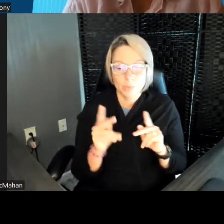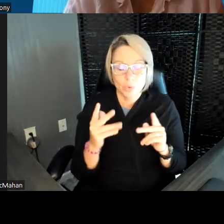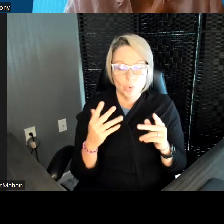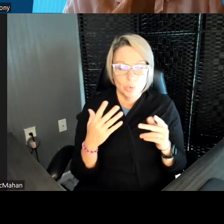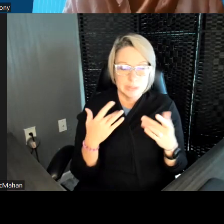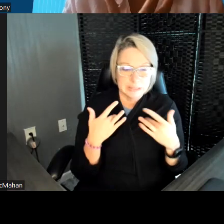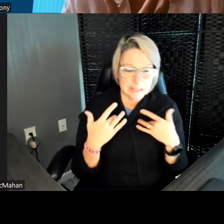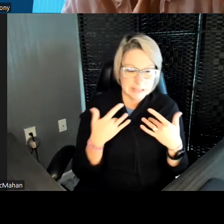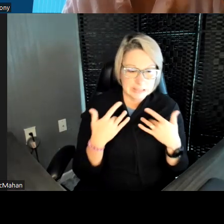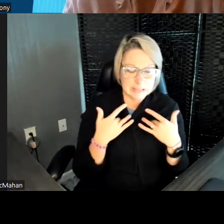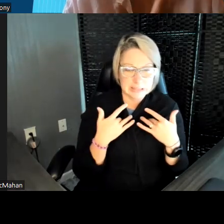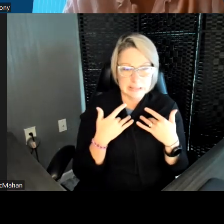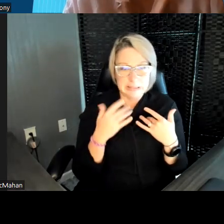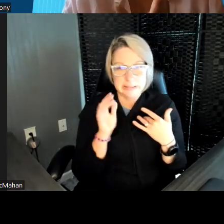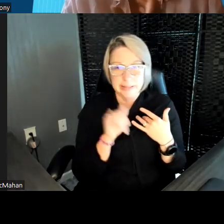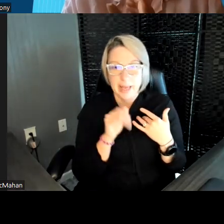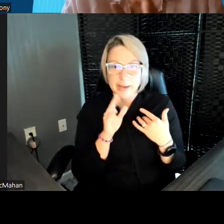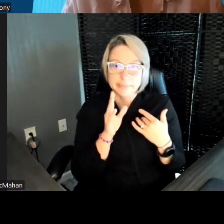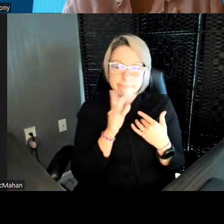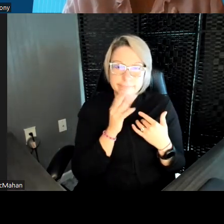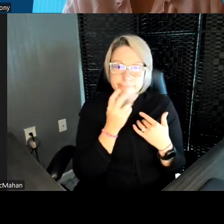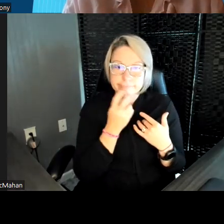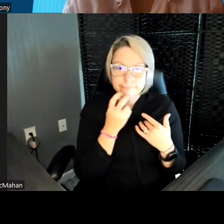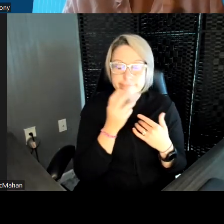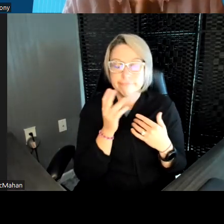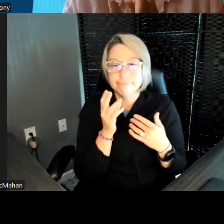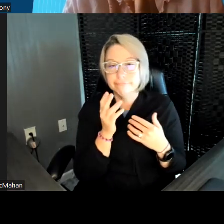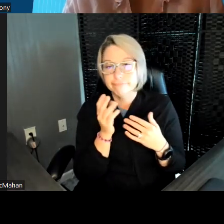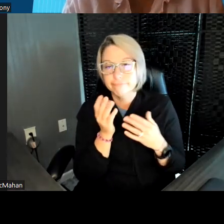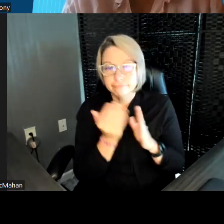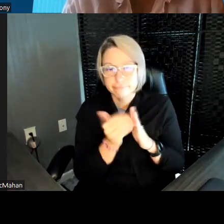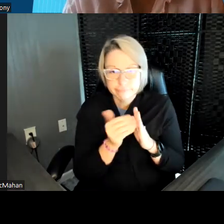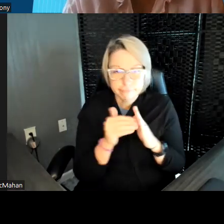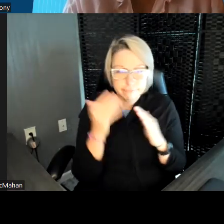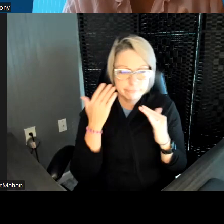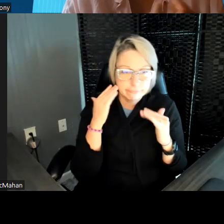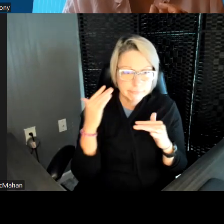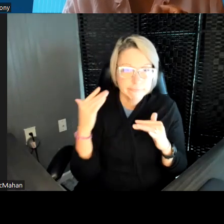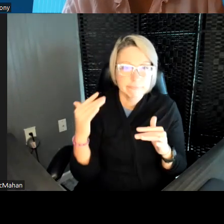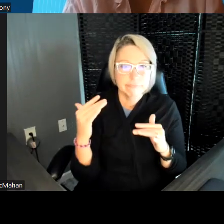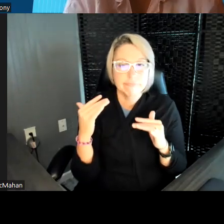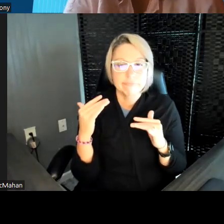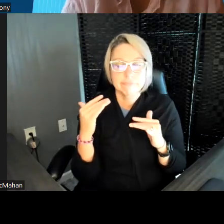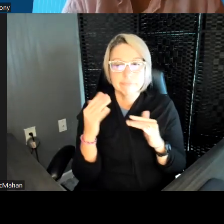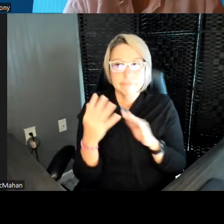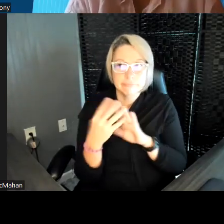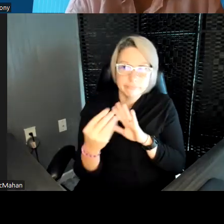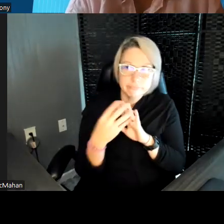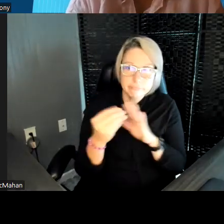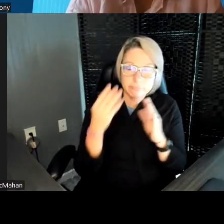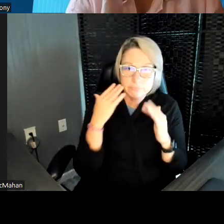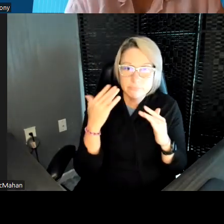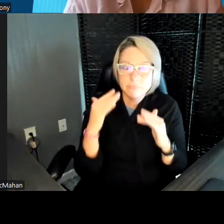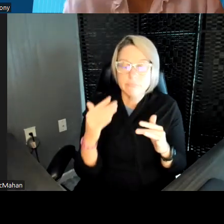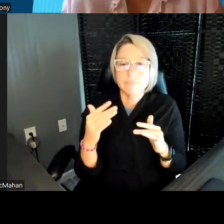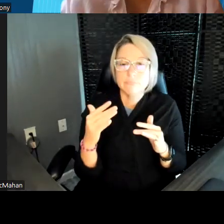babbling doesn't progress into like that repetitive sounds, that imitation of sound. So you